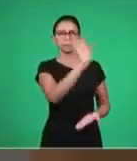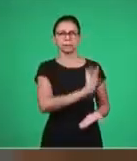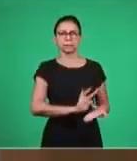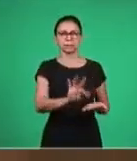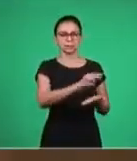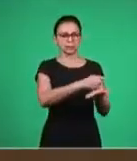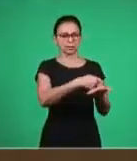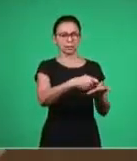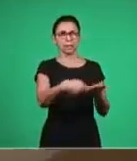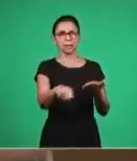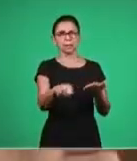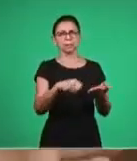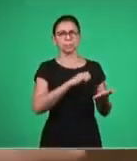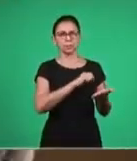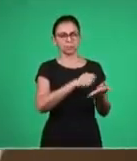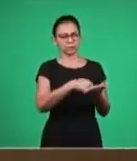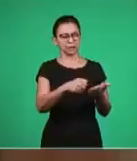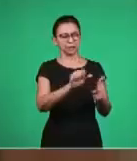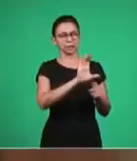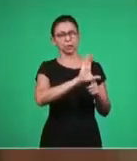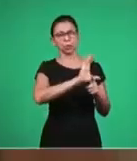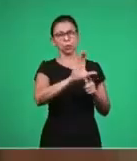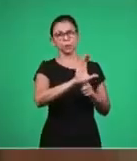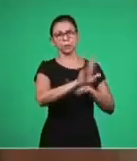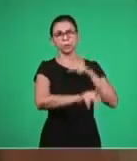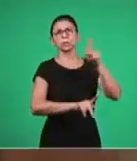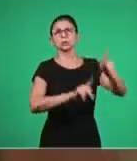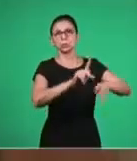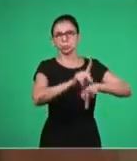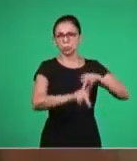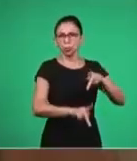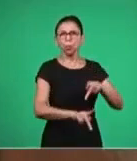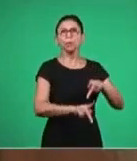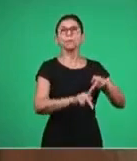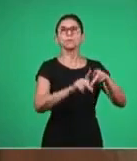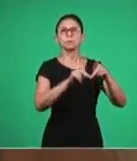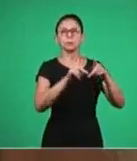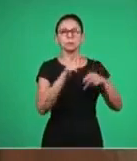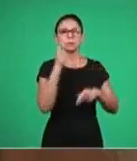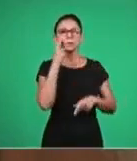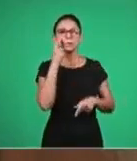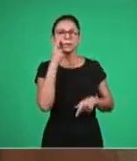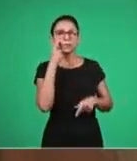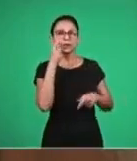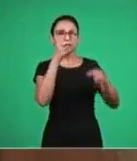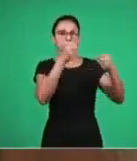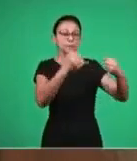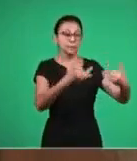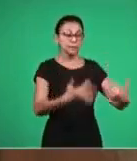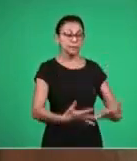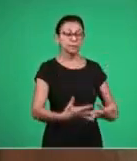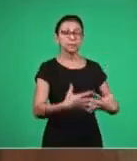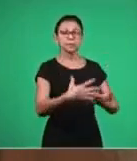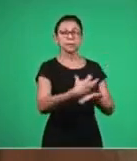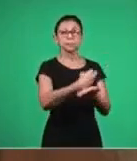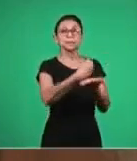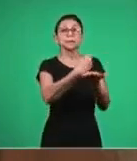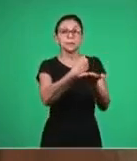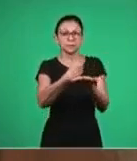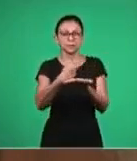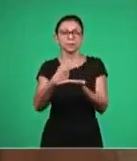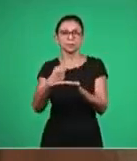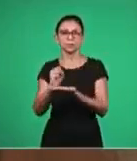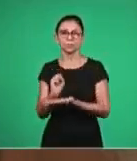Thessalonians, in Corinthians. You're gonna encounter with different forms of the rapture of the